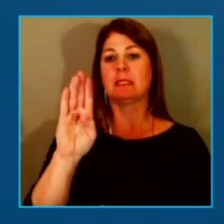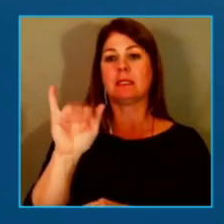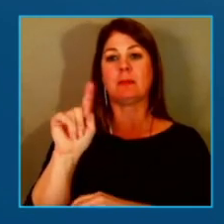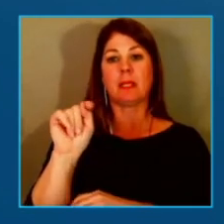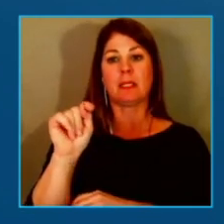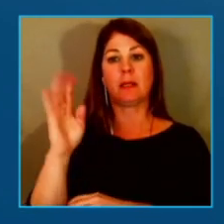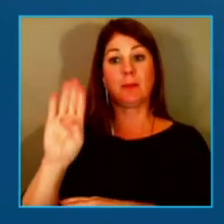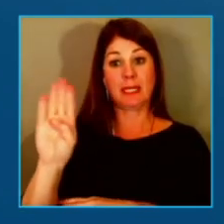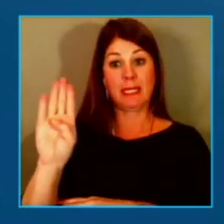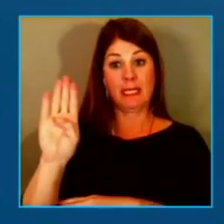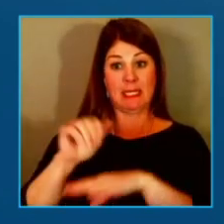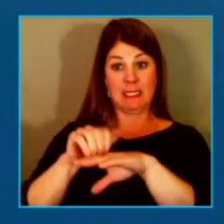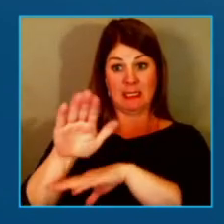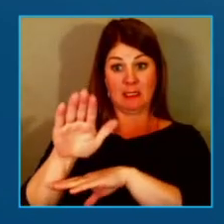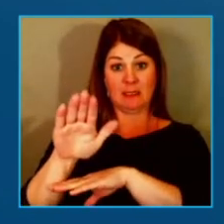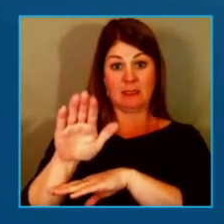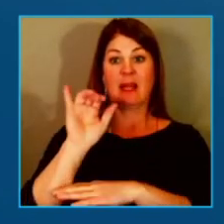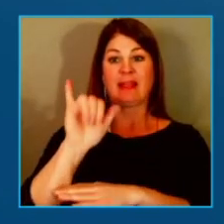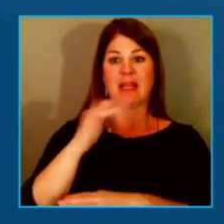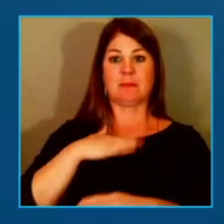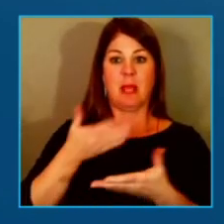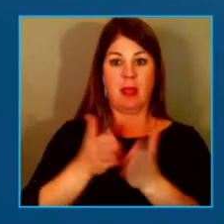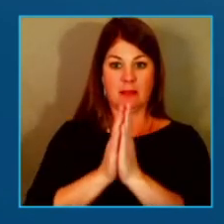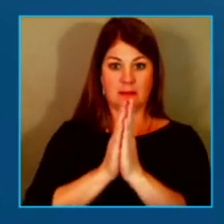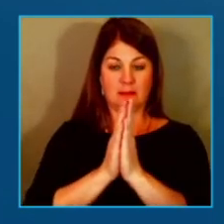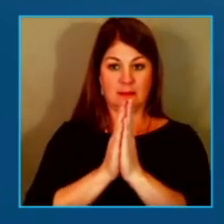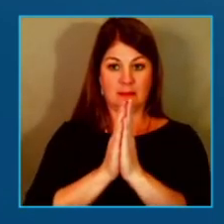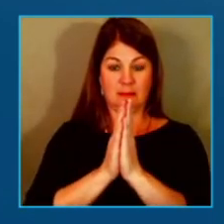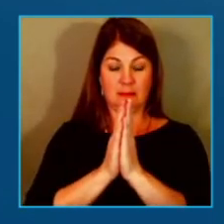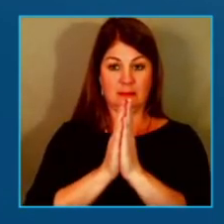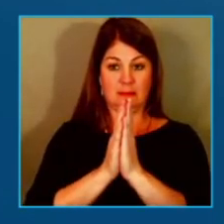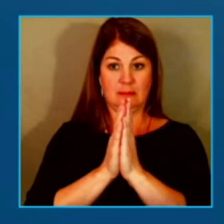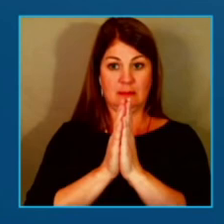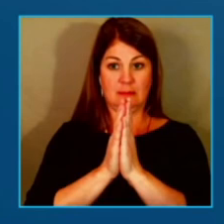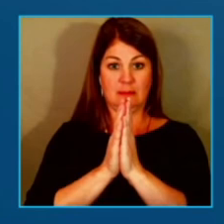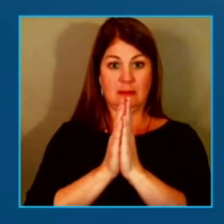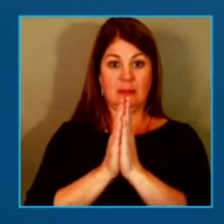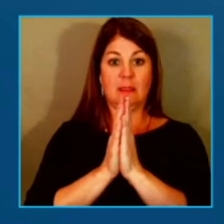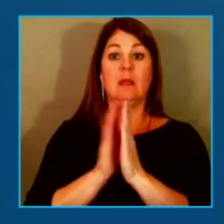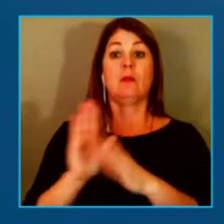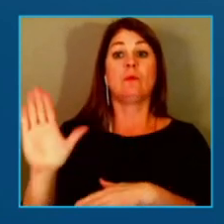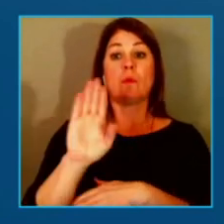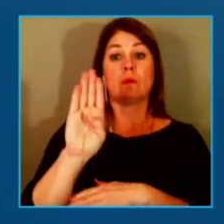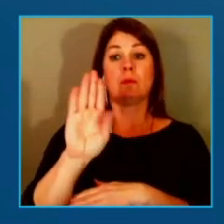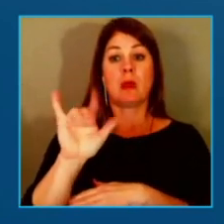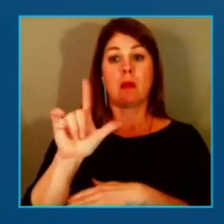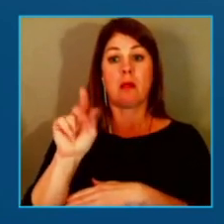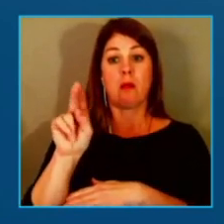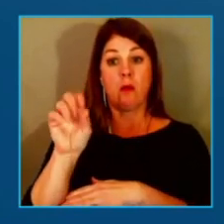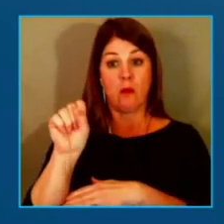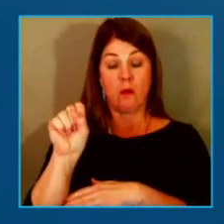And that is my ask, that those bylaws